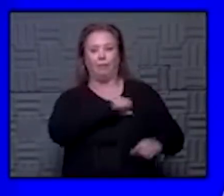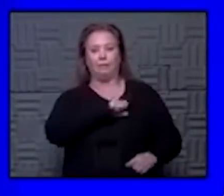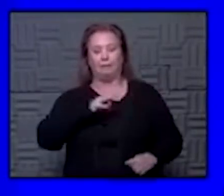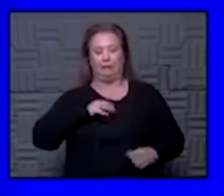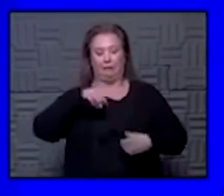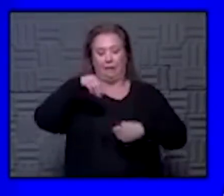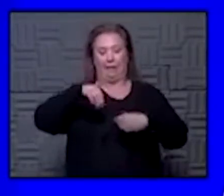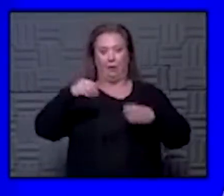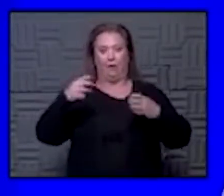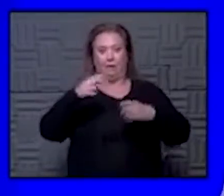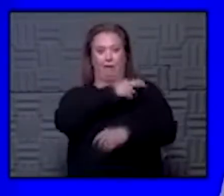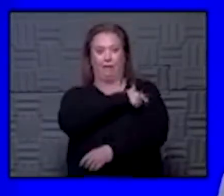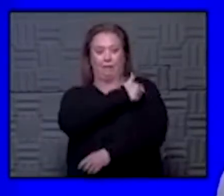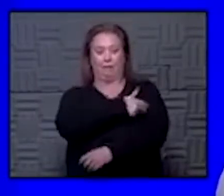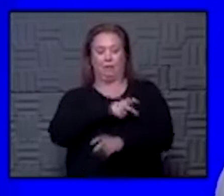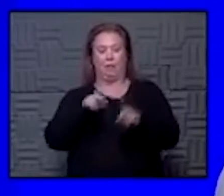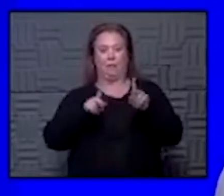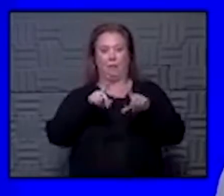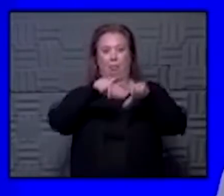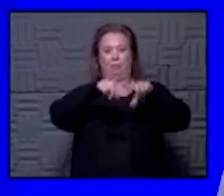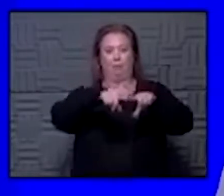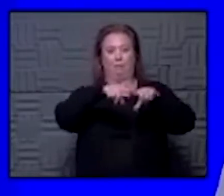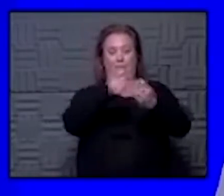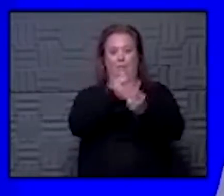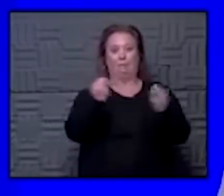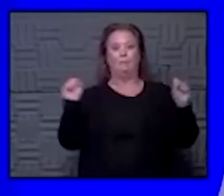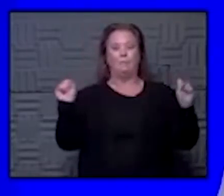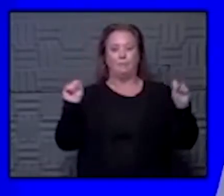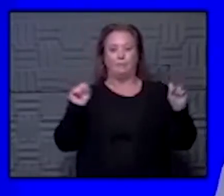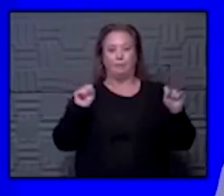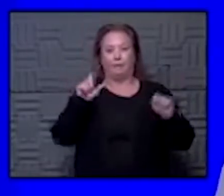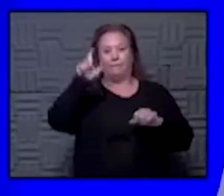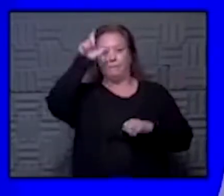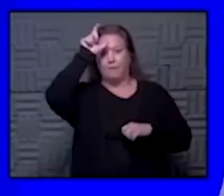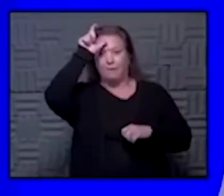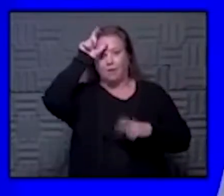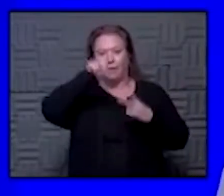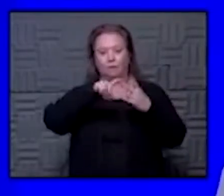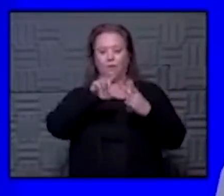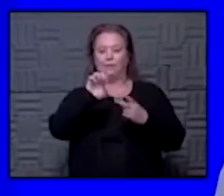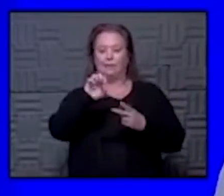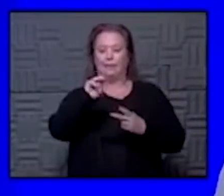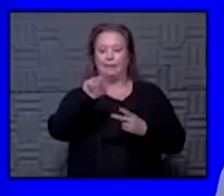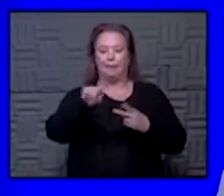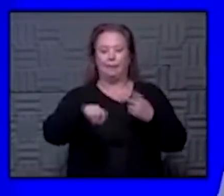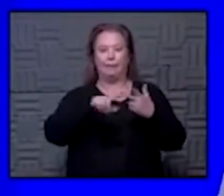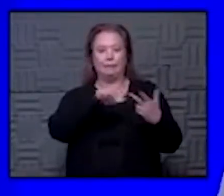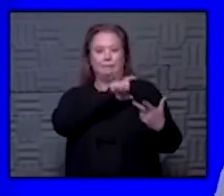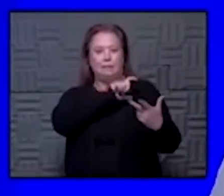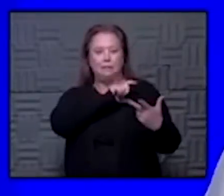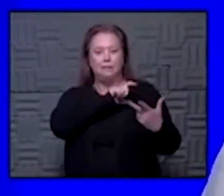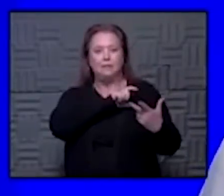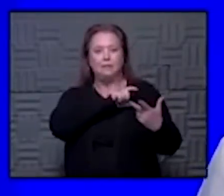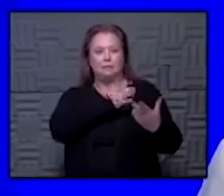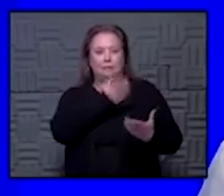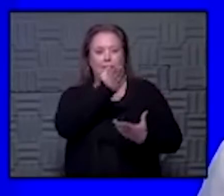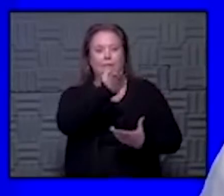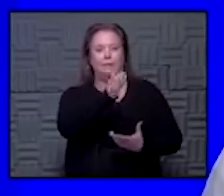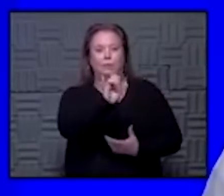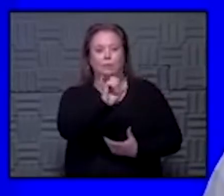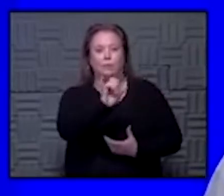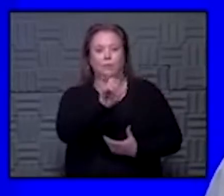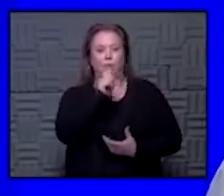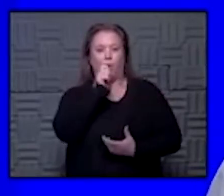the hospital, but also the people we count on to keep us safe, the firefighters, the EMTs, the police officers, we won't